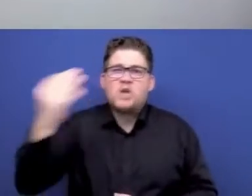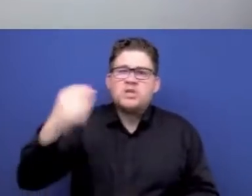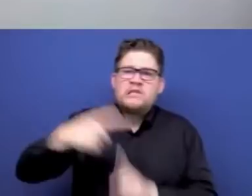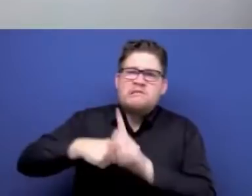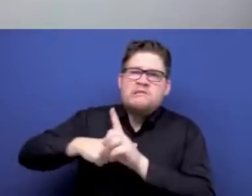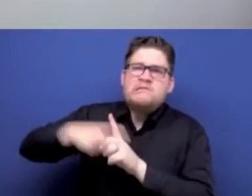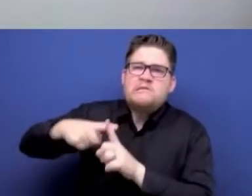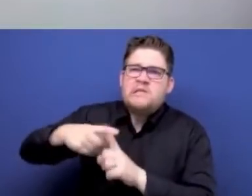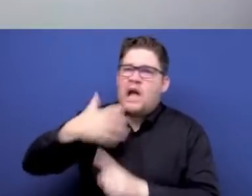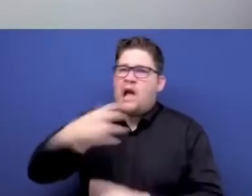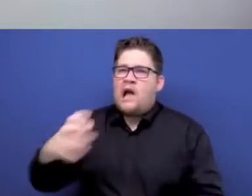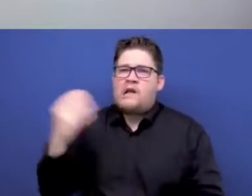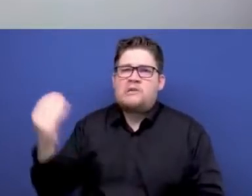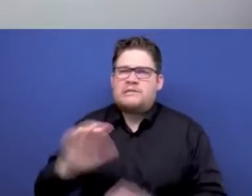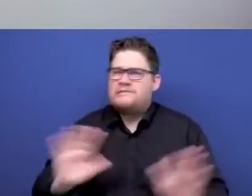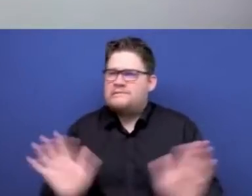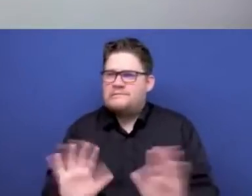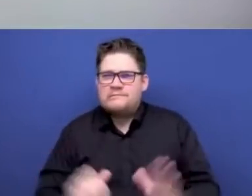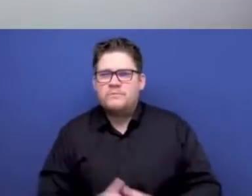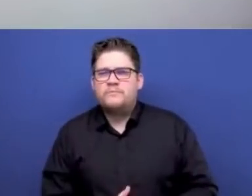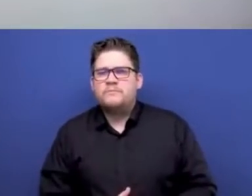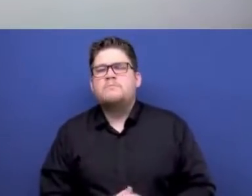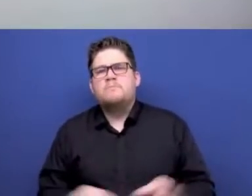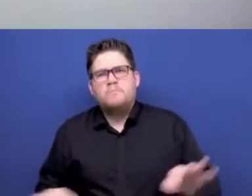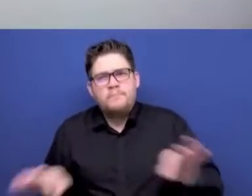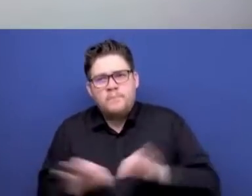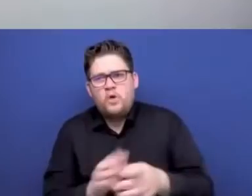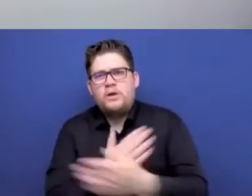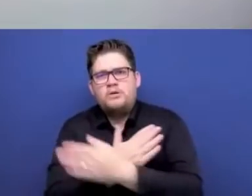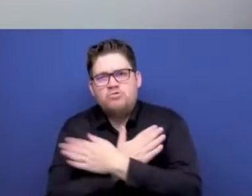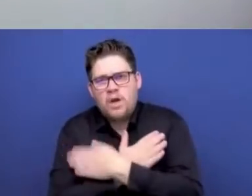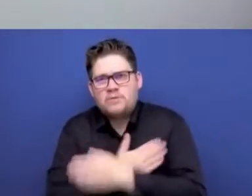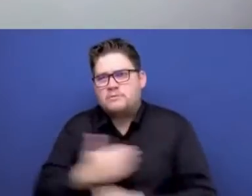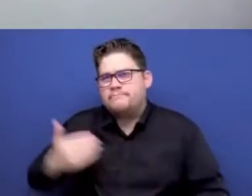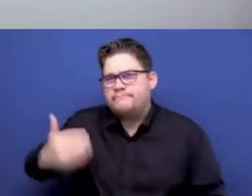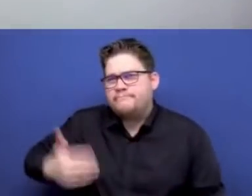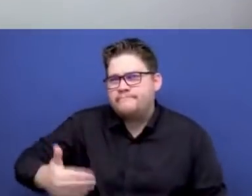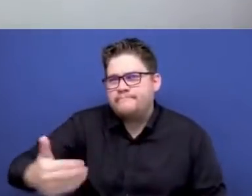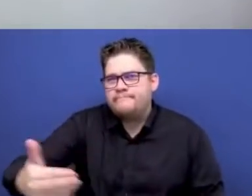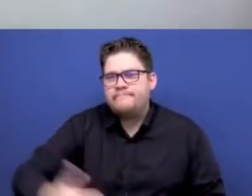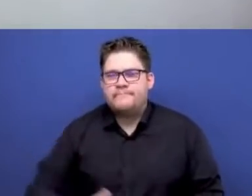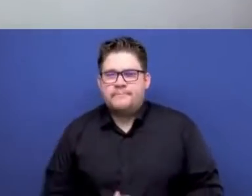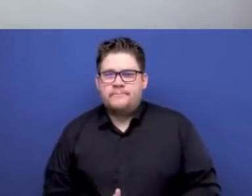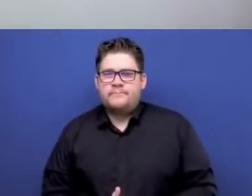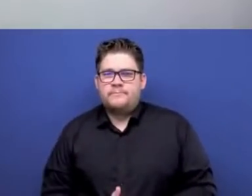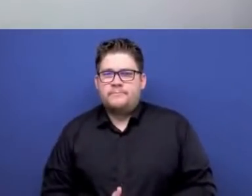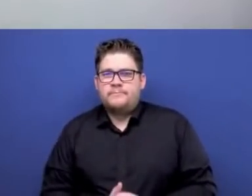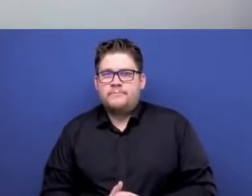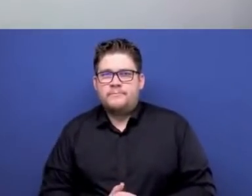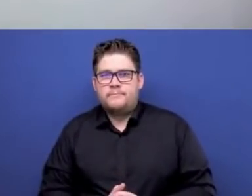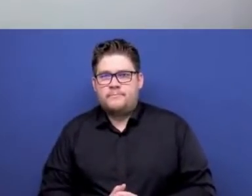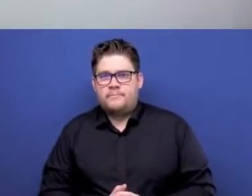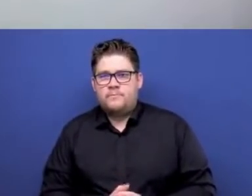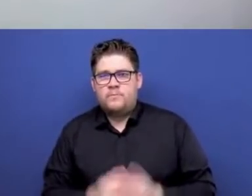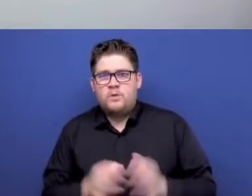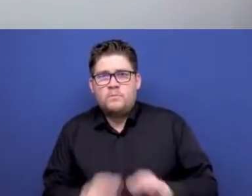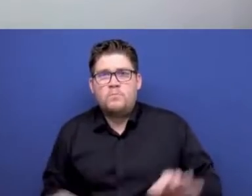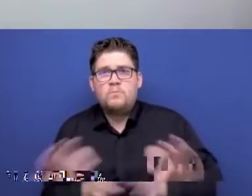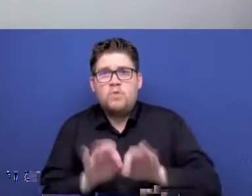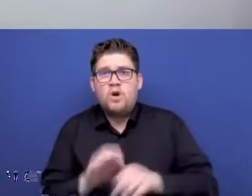rest breaks. It is important to stay in the shade or to create shade or to find places,